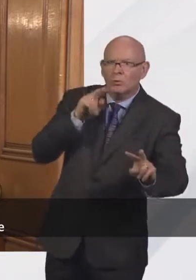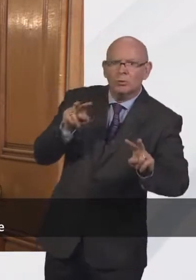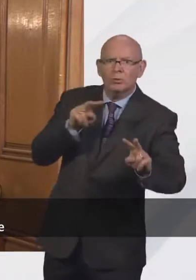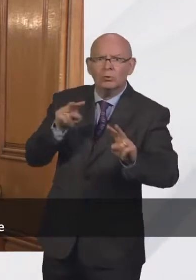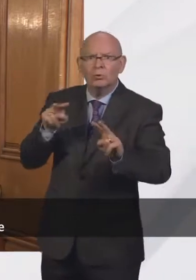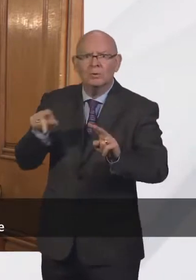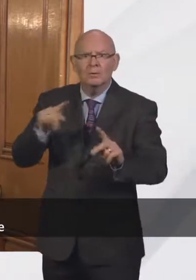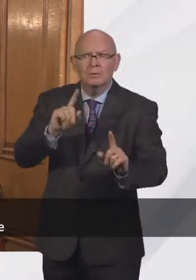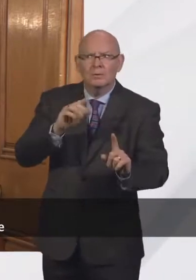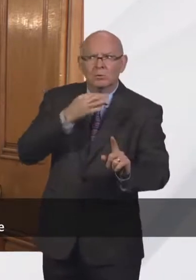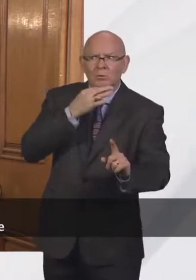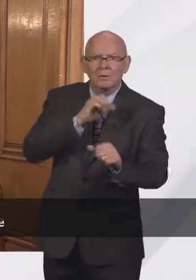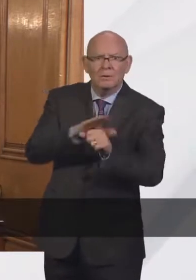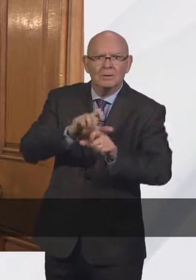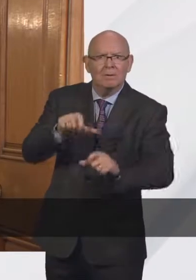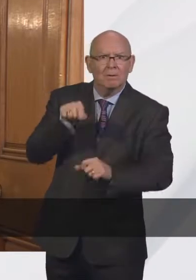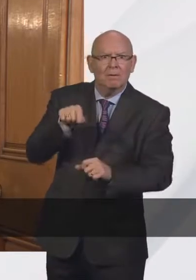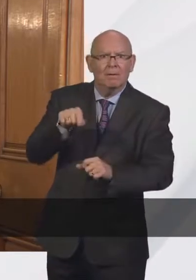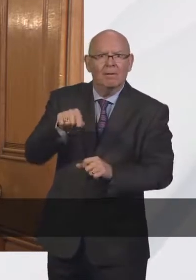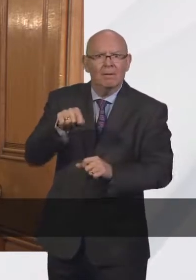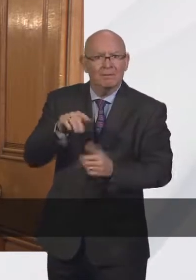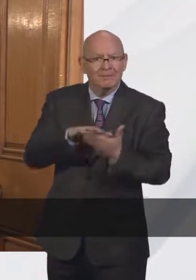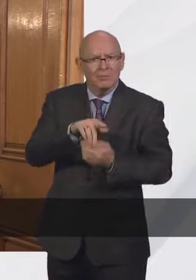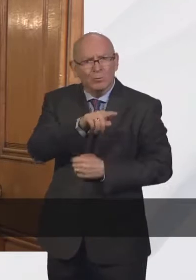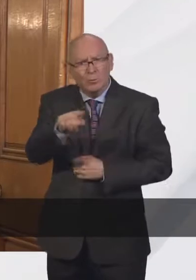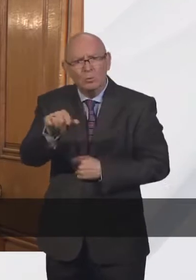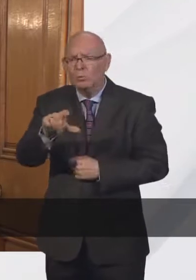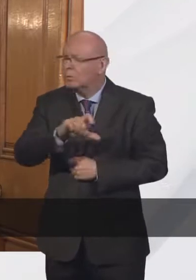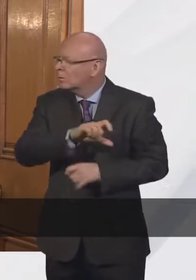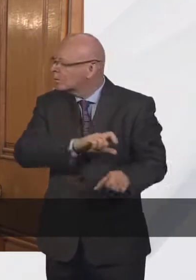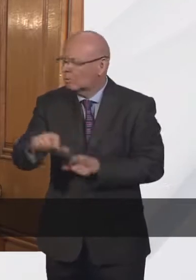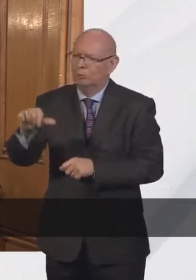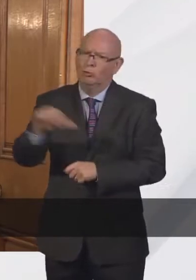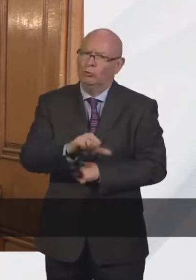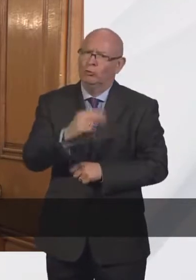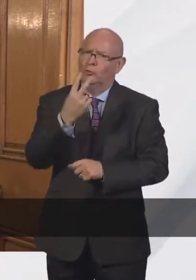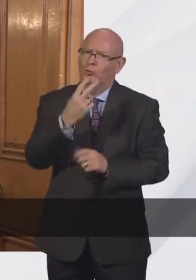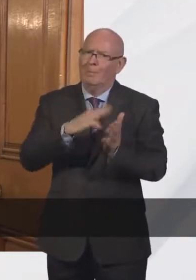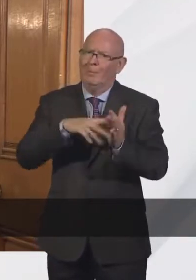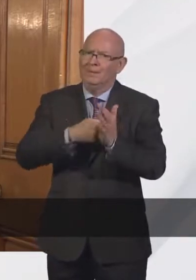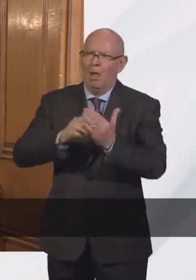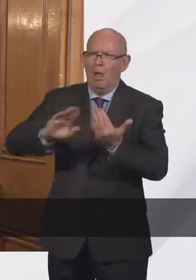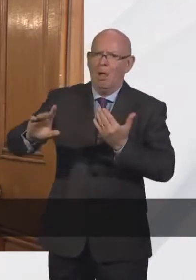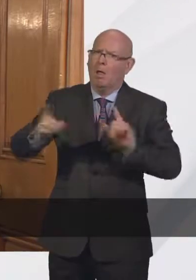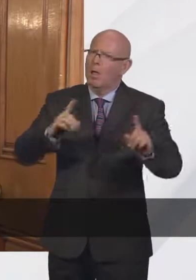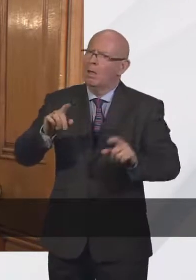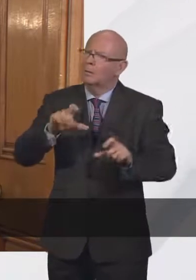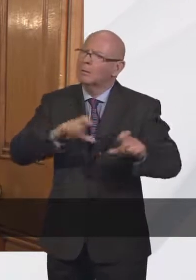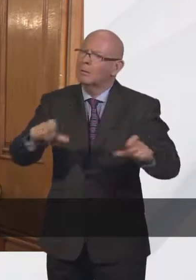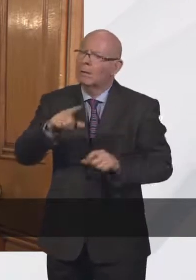regularly. Wear face coverings on public transport or where you are indoors in a crowded environment